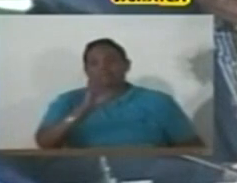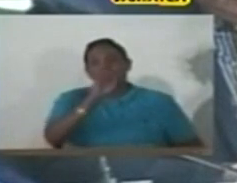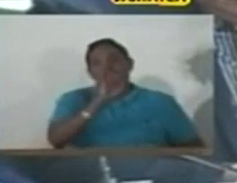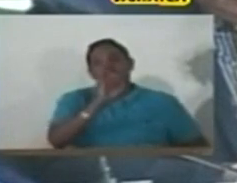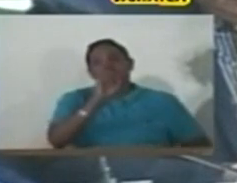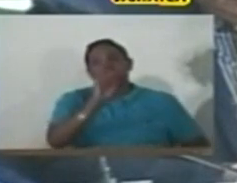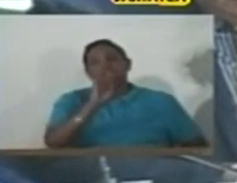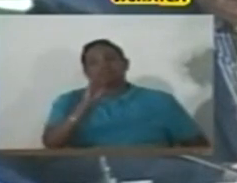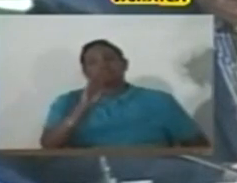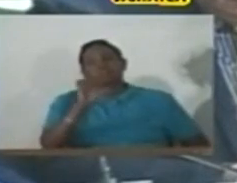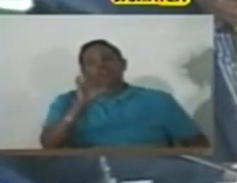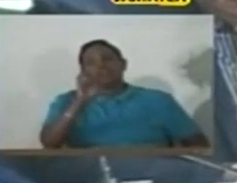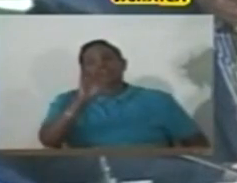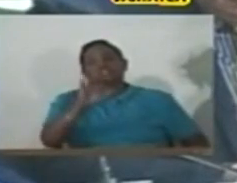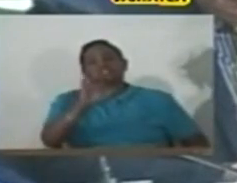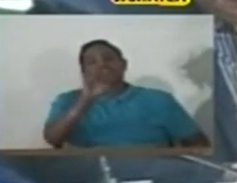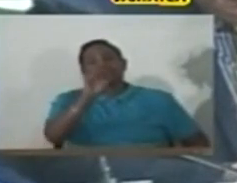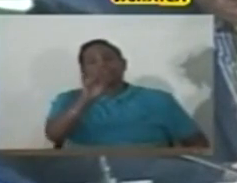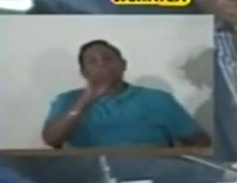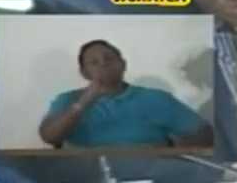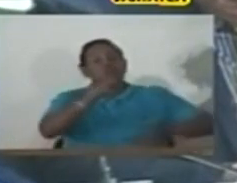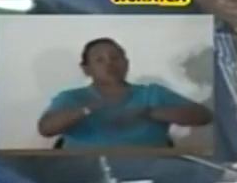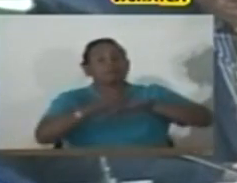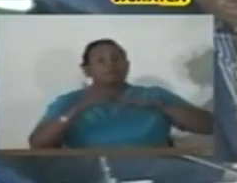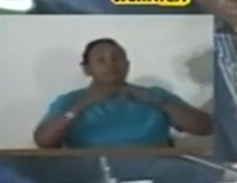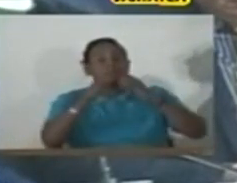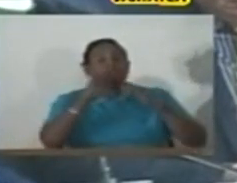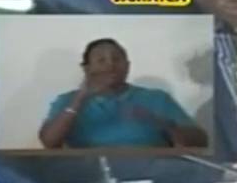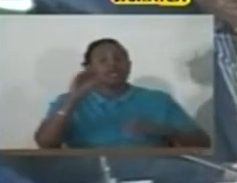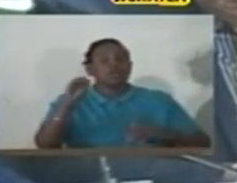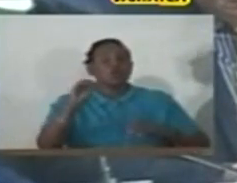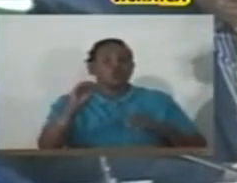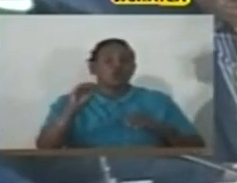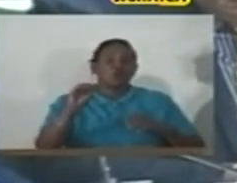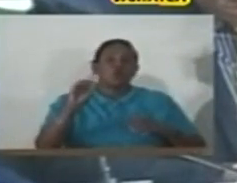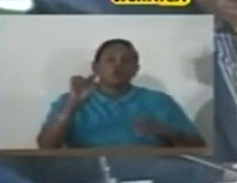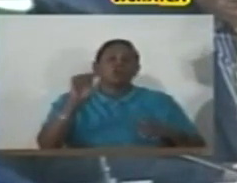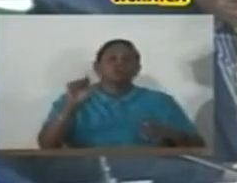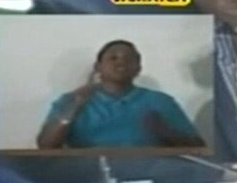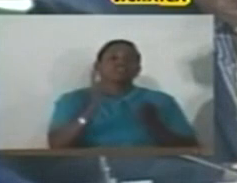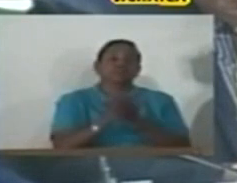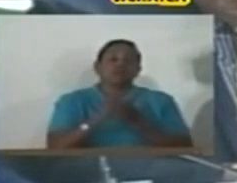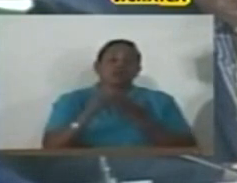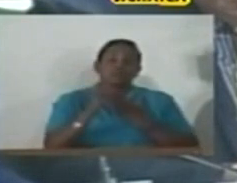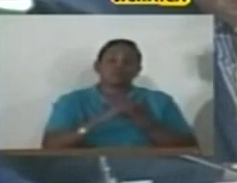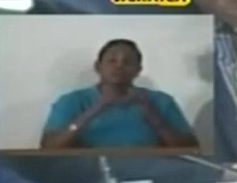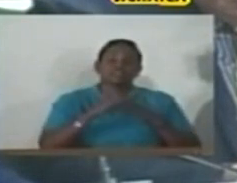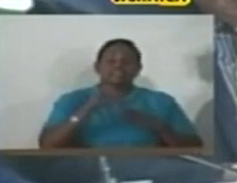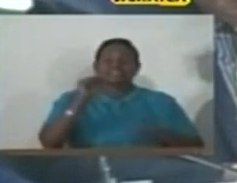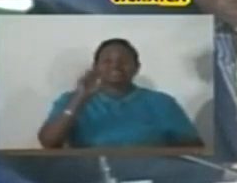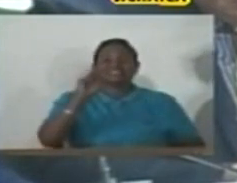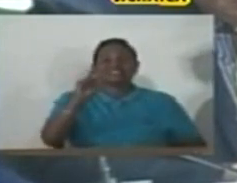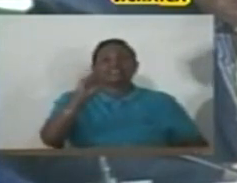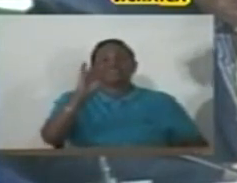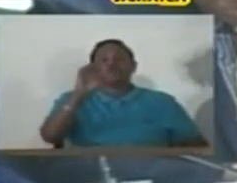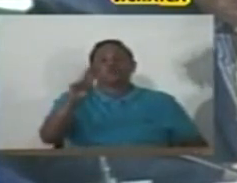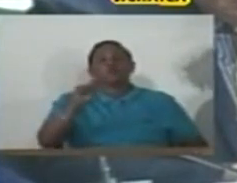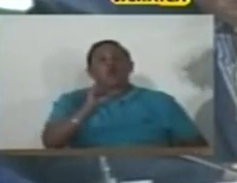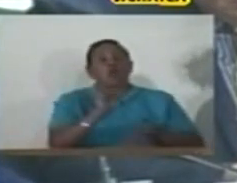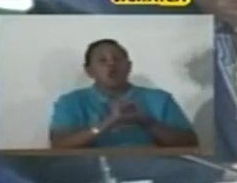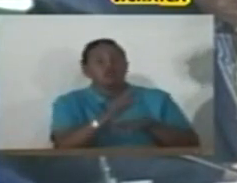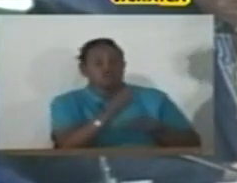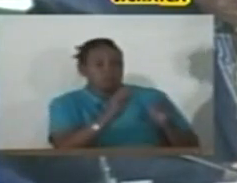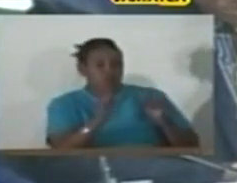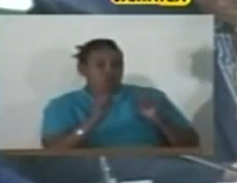876 Logistics Limited, to implement an eco-industrial and logistics park project in Seaview Gardens to attract